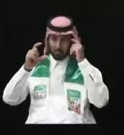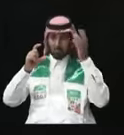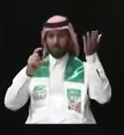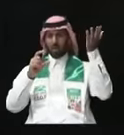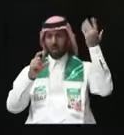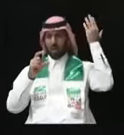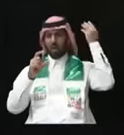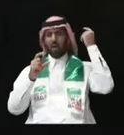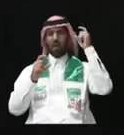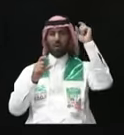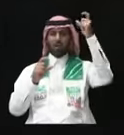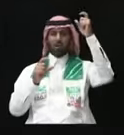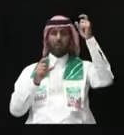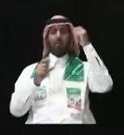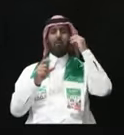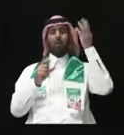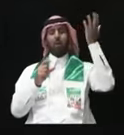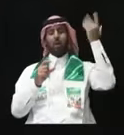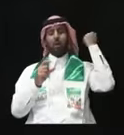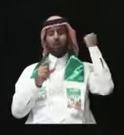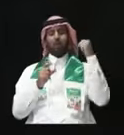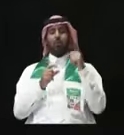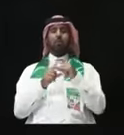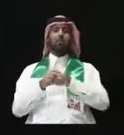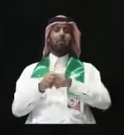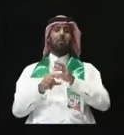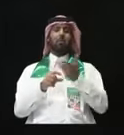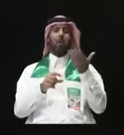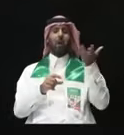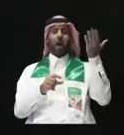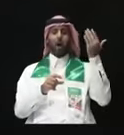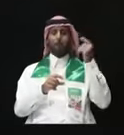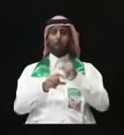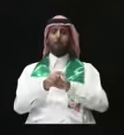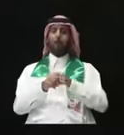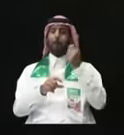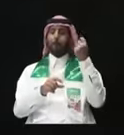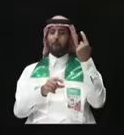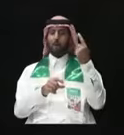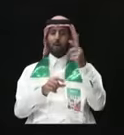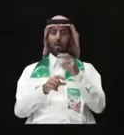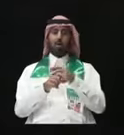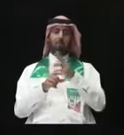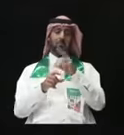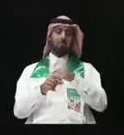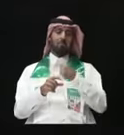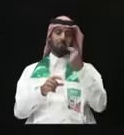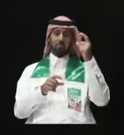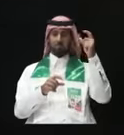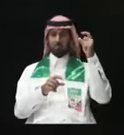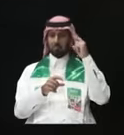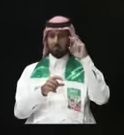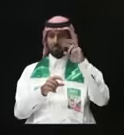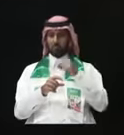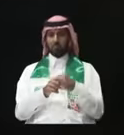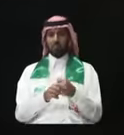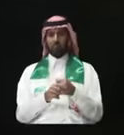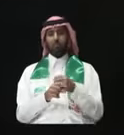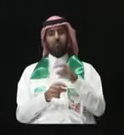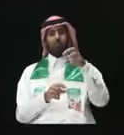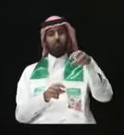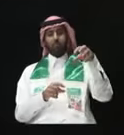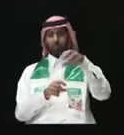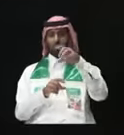month, yesterday, maybe 1 hour ago, a minute ago. It means something that happened in the past. Whenever you have a